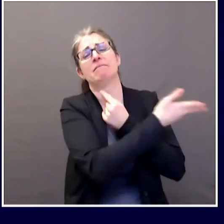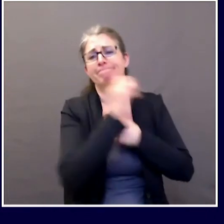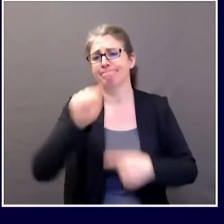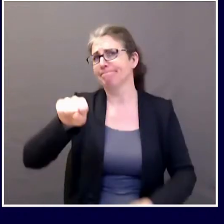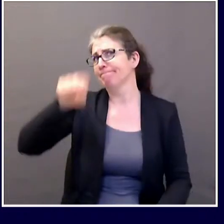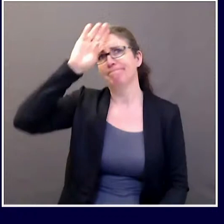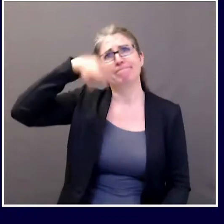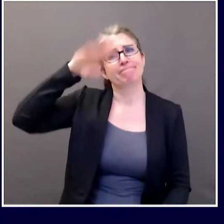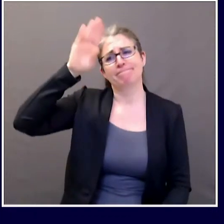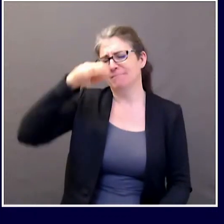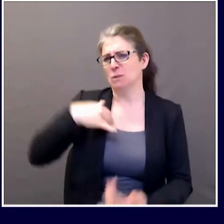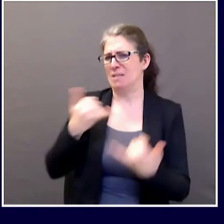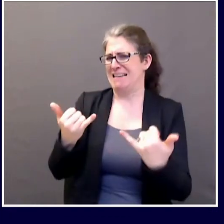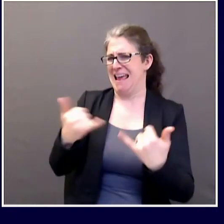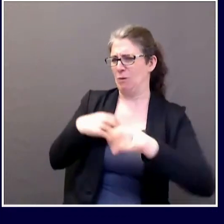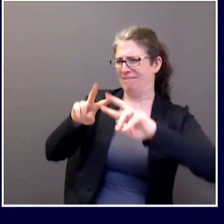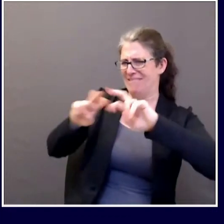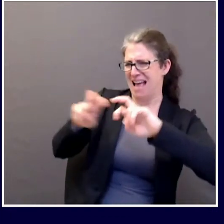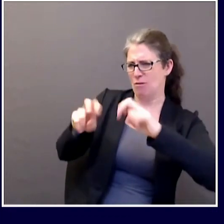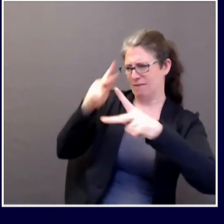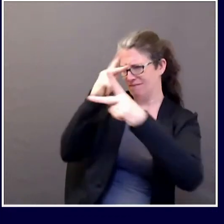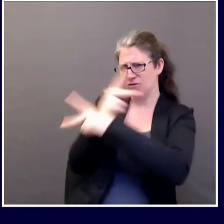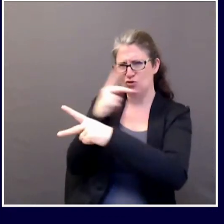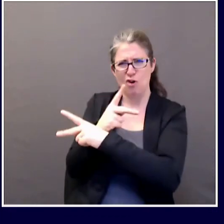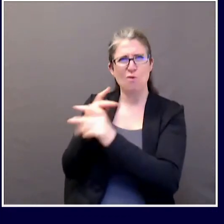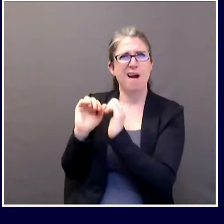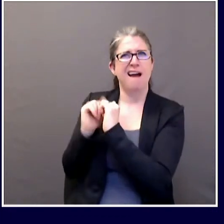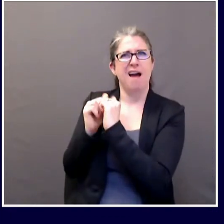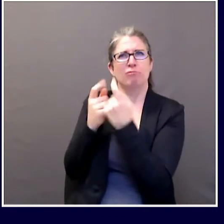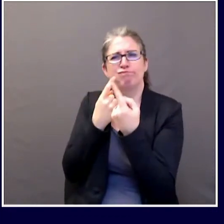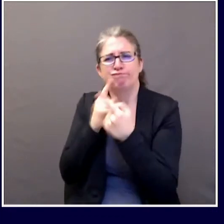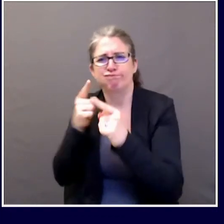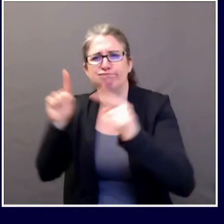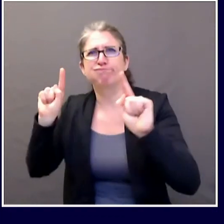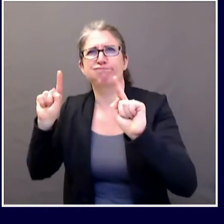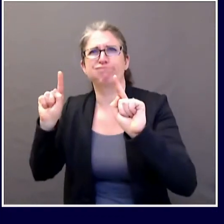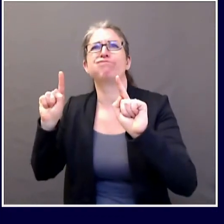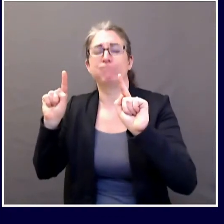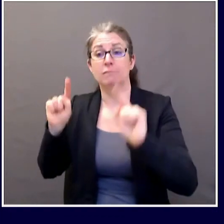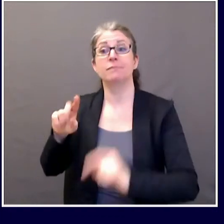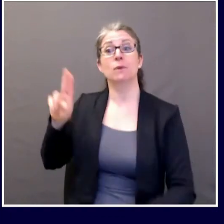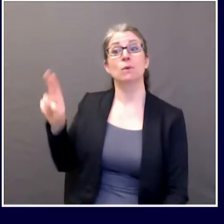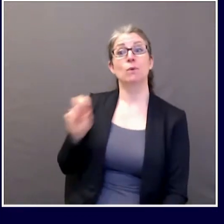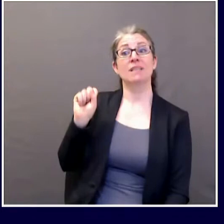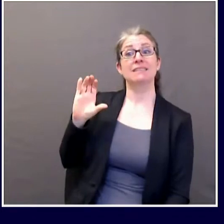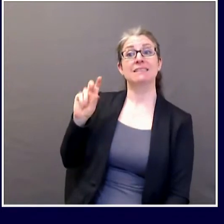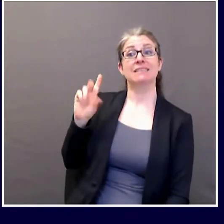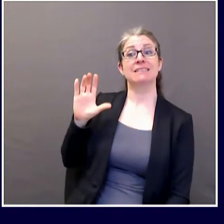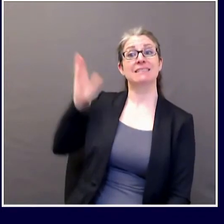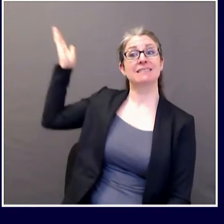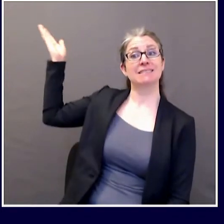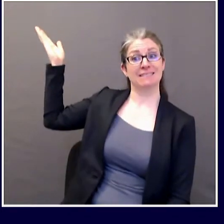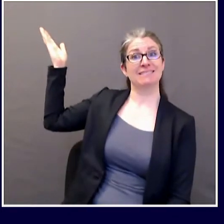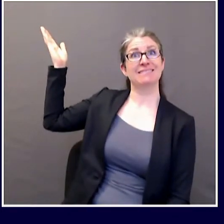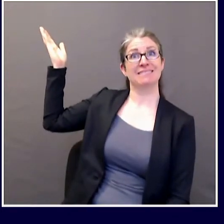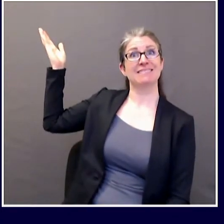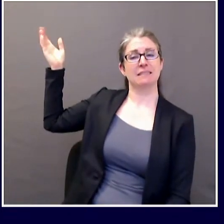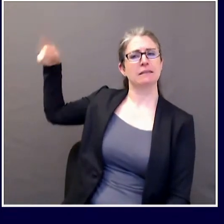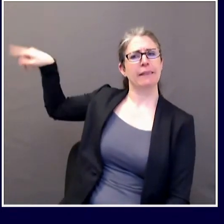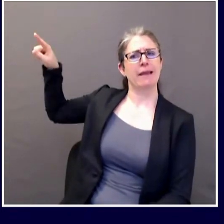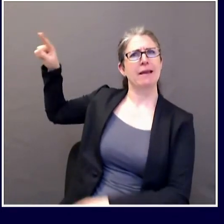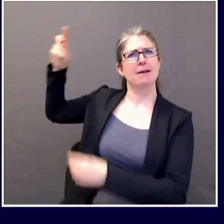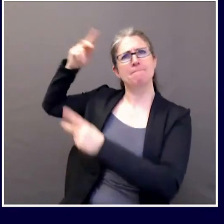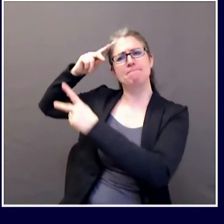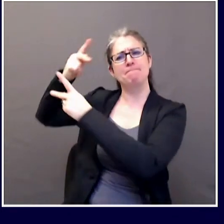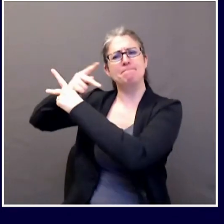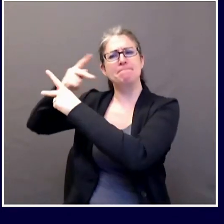is simultaneously evaluating the data around, in effect, what it means to be vaccinated. And we're eager to